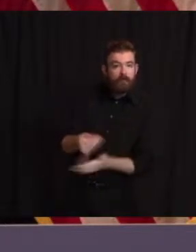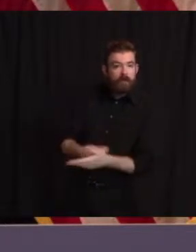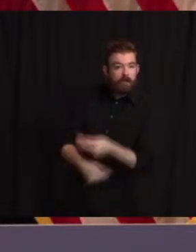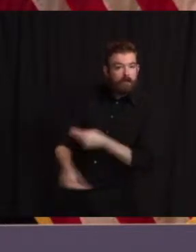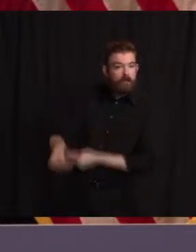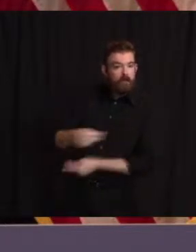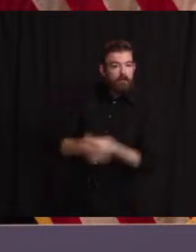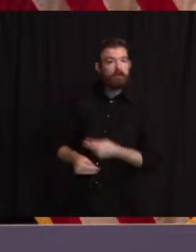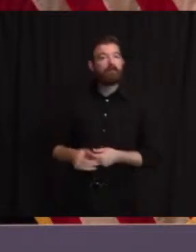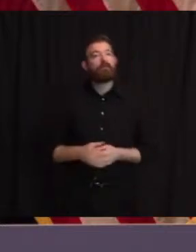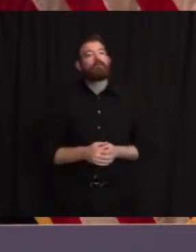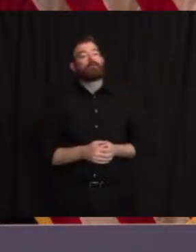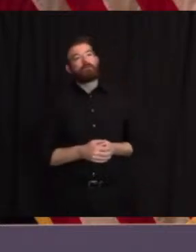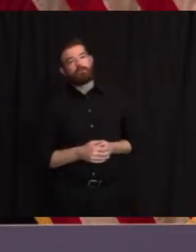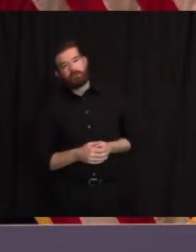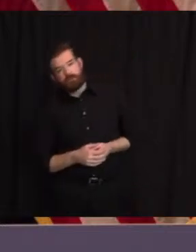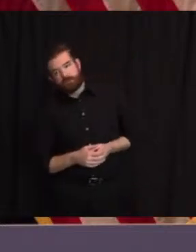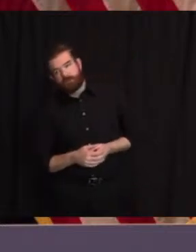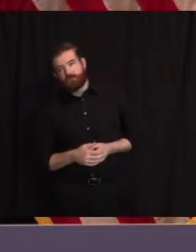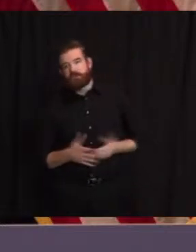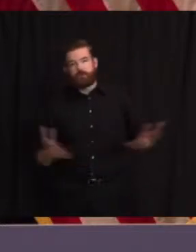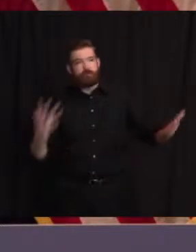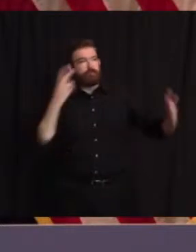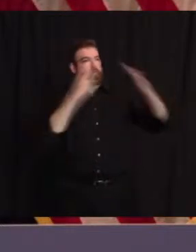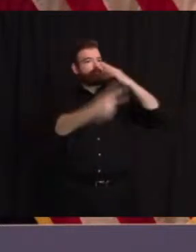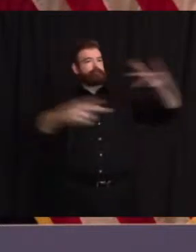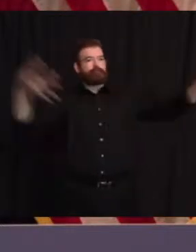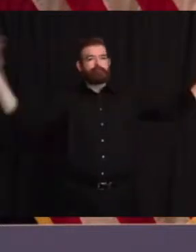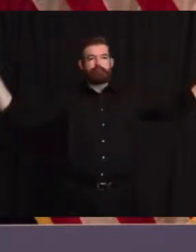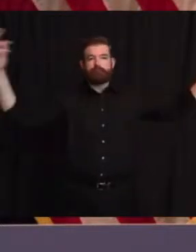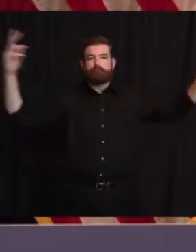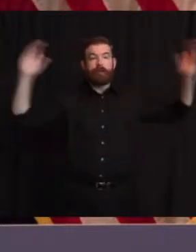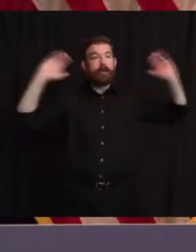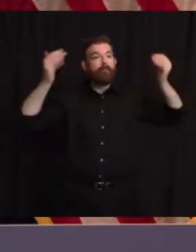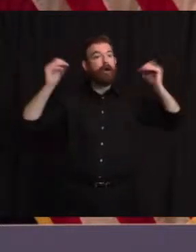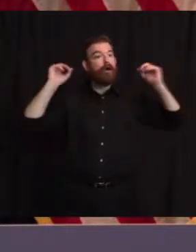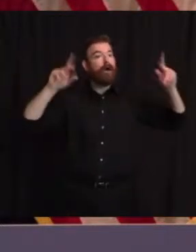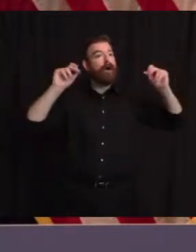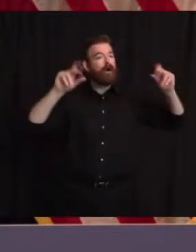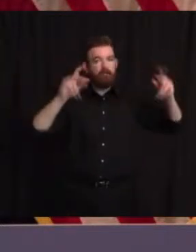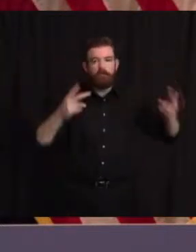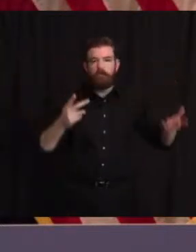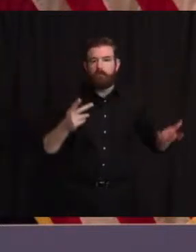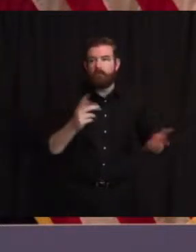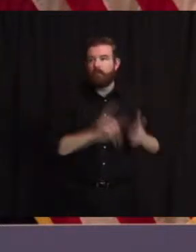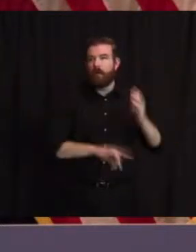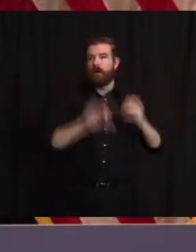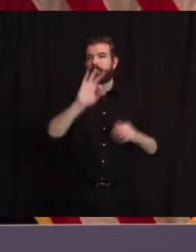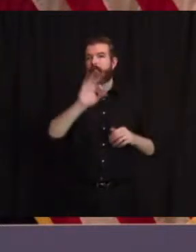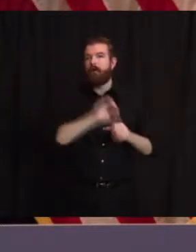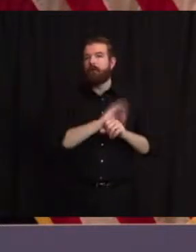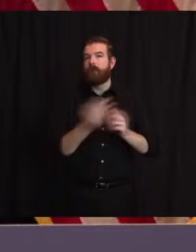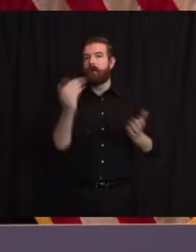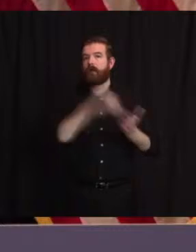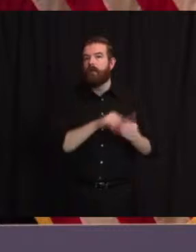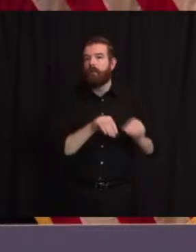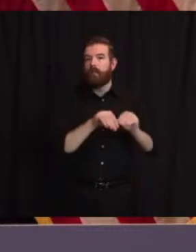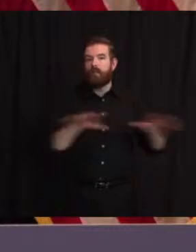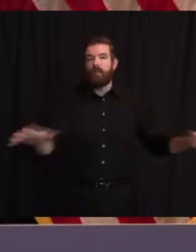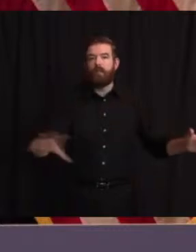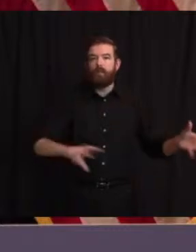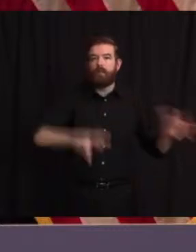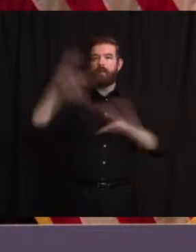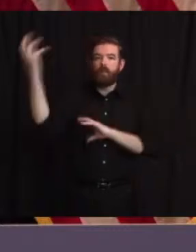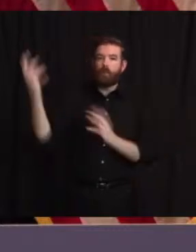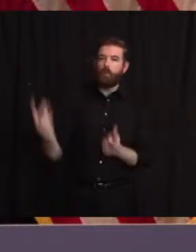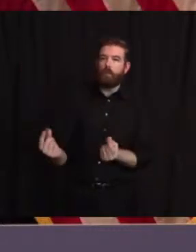predictions a little bit more rosier than reality? For the governor, in the light of the financial crisis that the state faces, can you say how